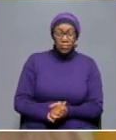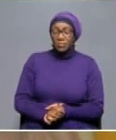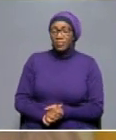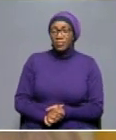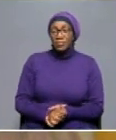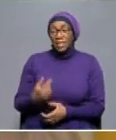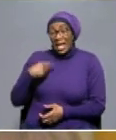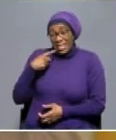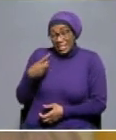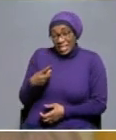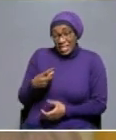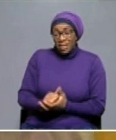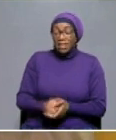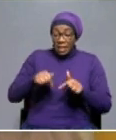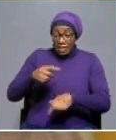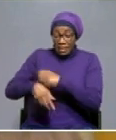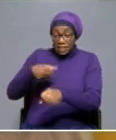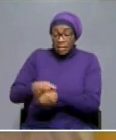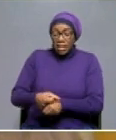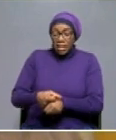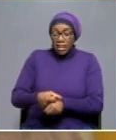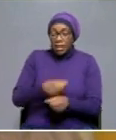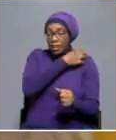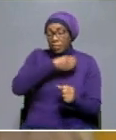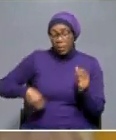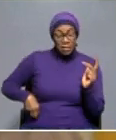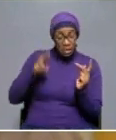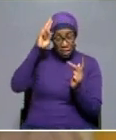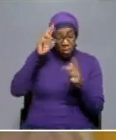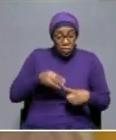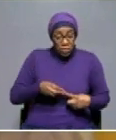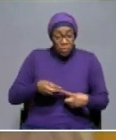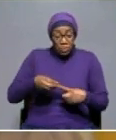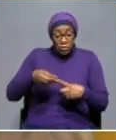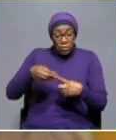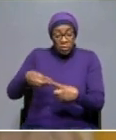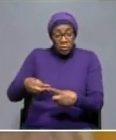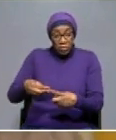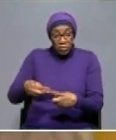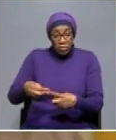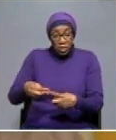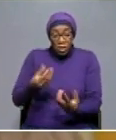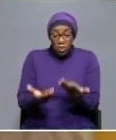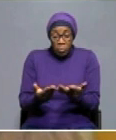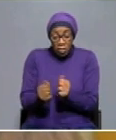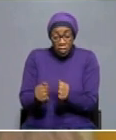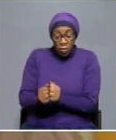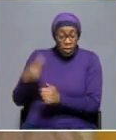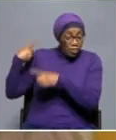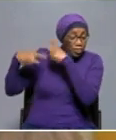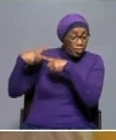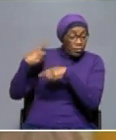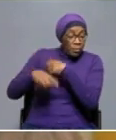more specific and to the point than previous sonas of the last few years,